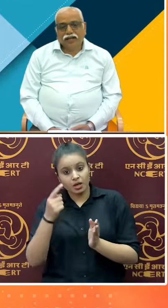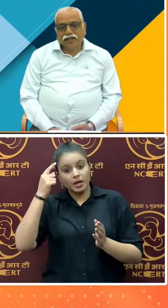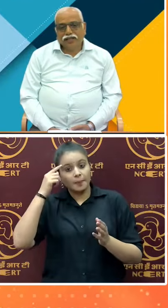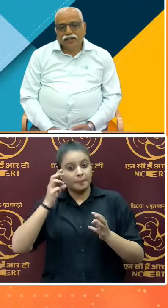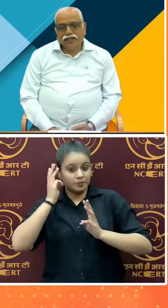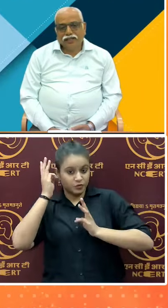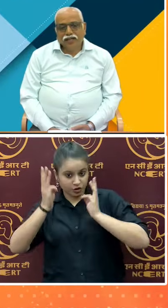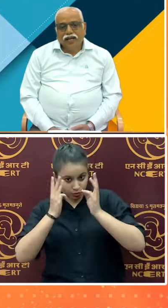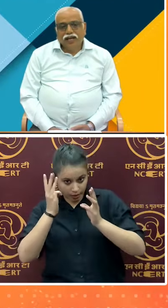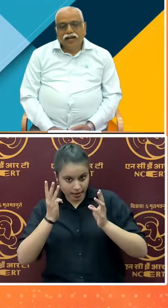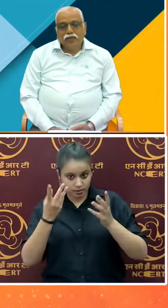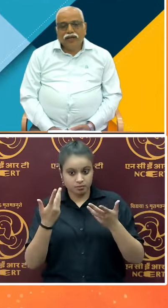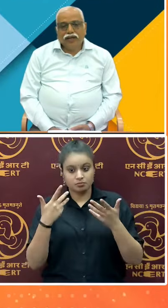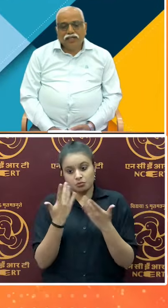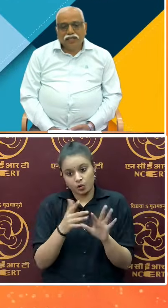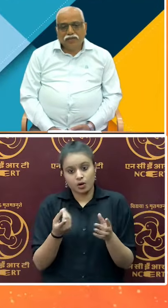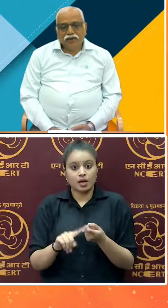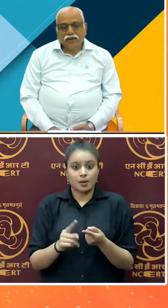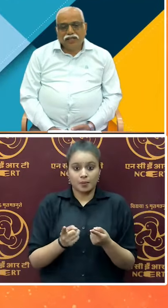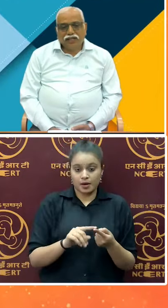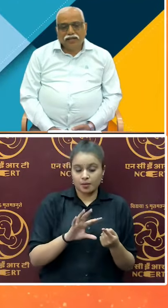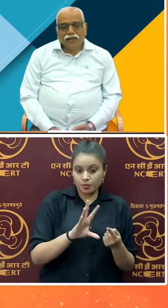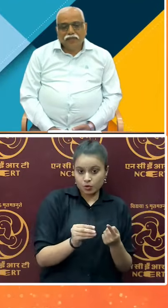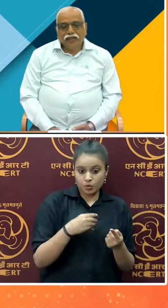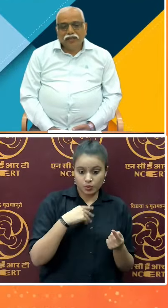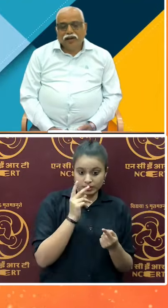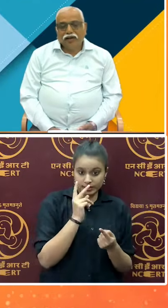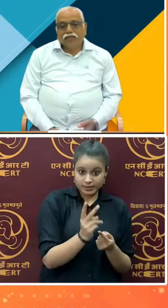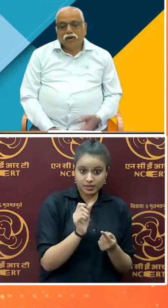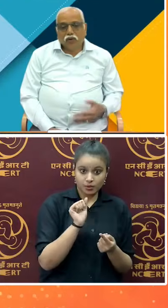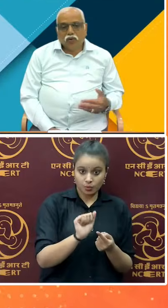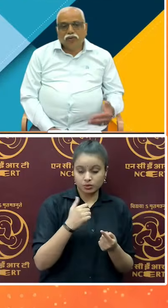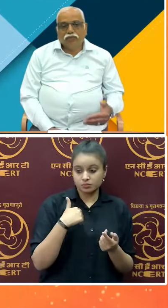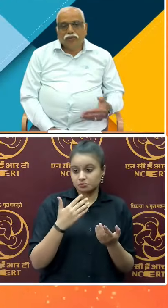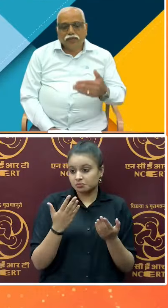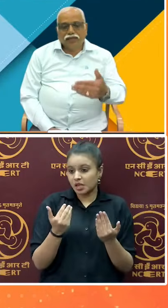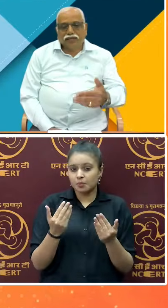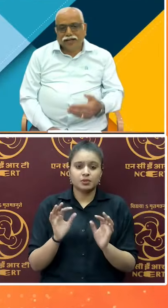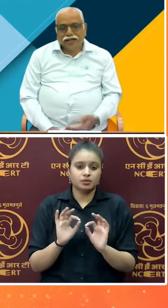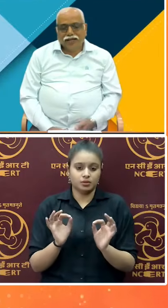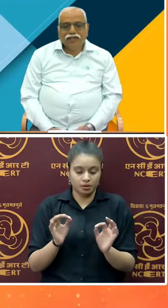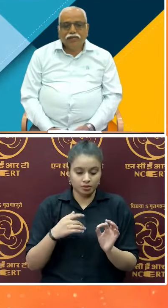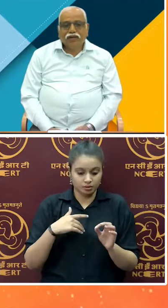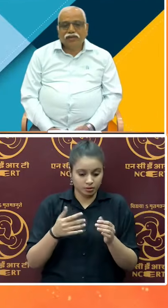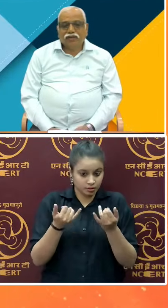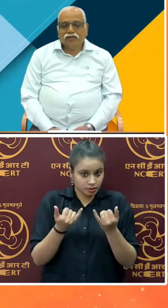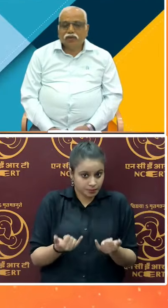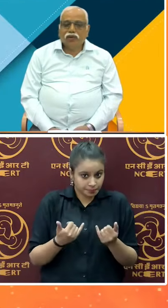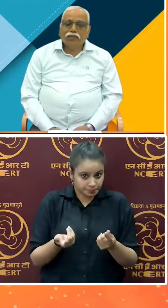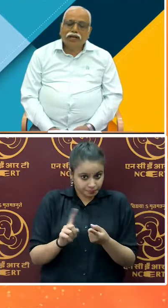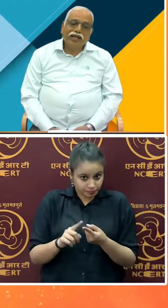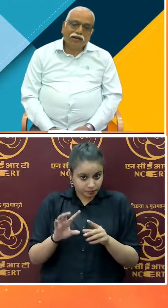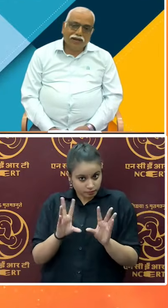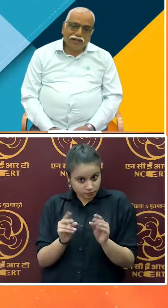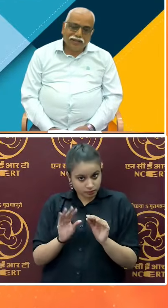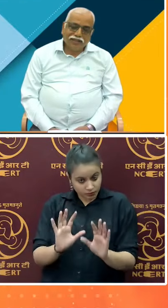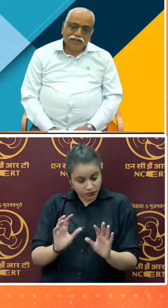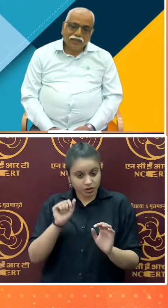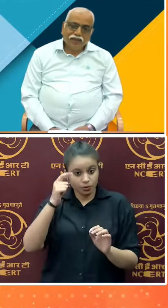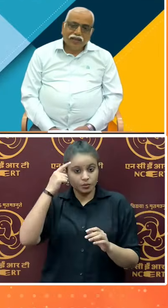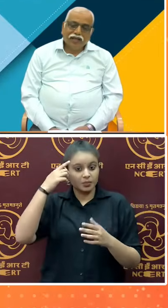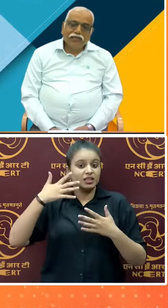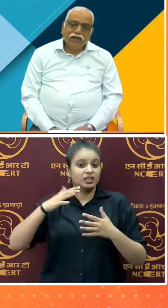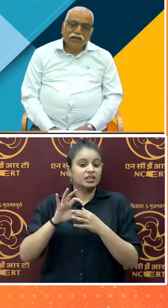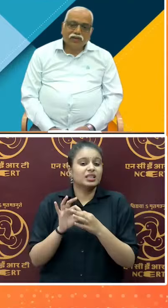stress and conditions, and where he is able to see that he is not able to cope up with the present condition because of his own mental